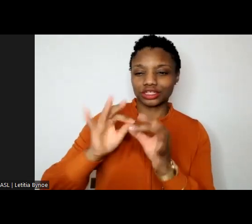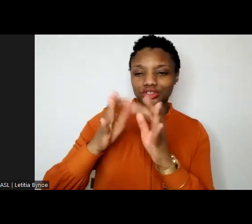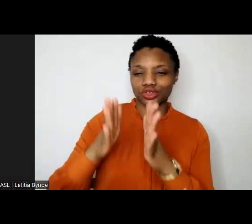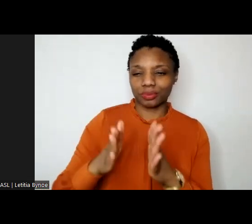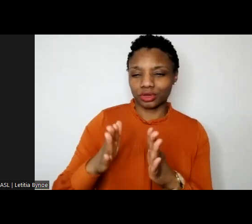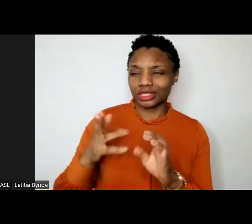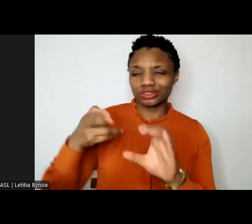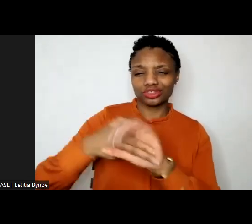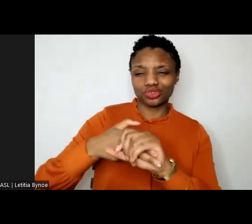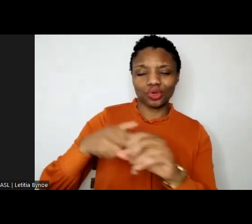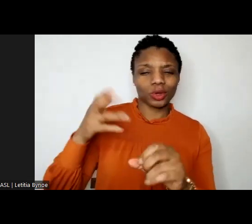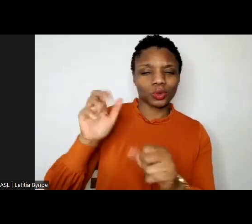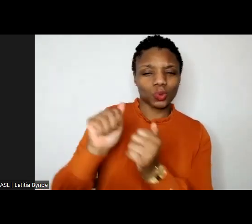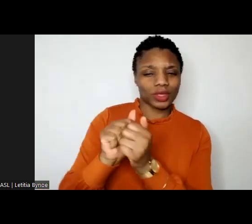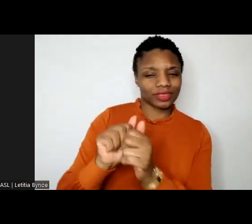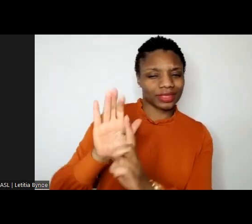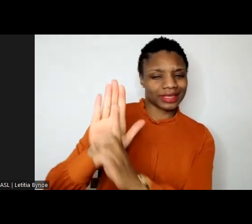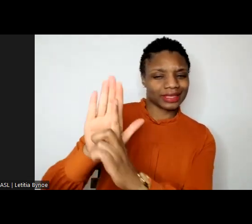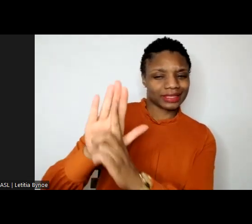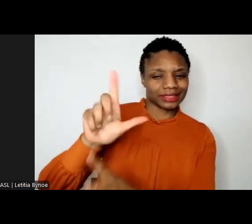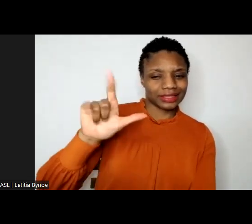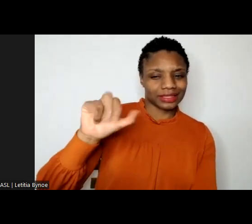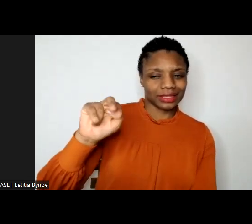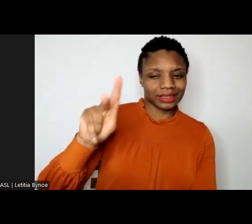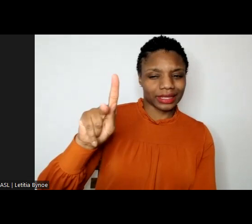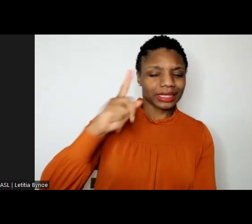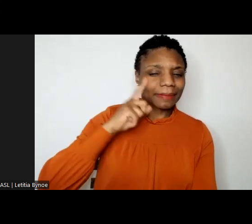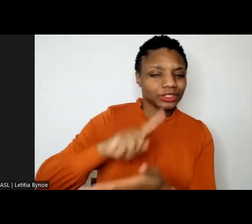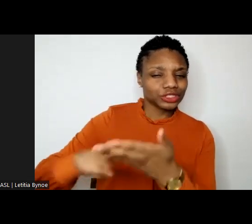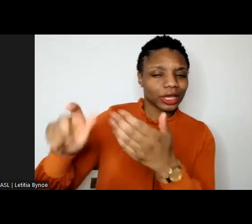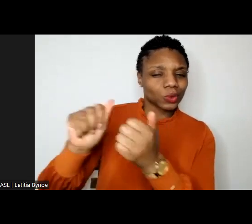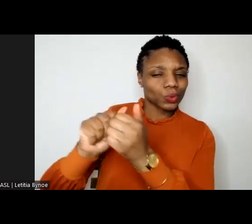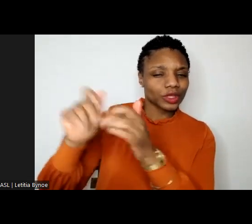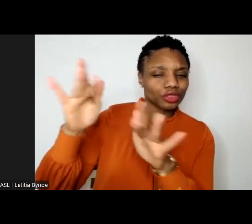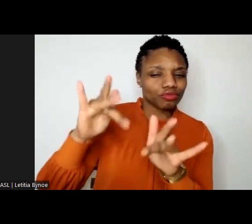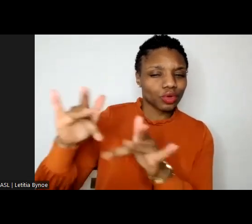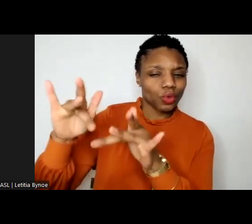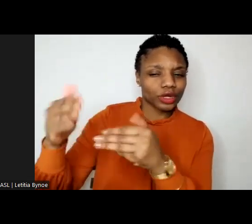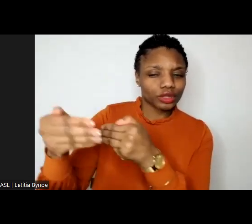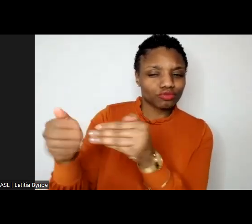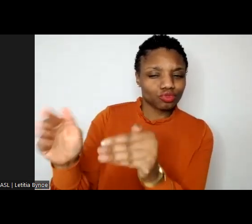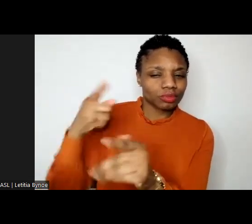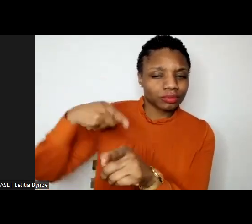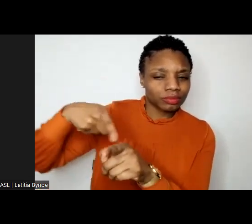Let me message the Vietnamese recording room. Okay,